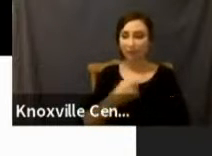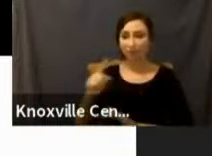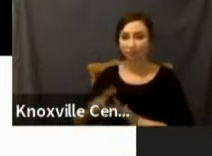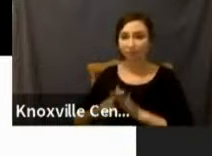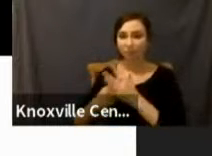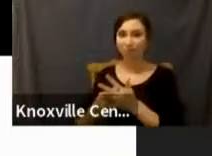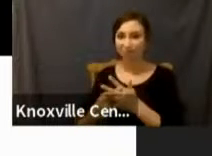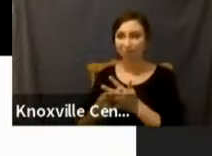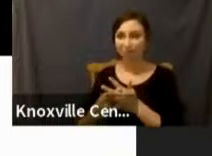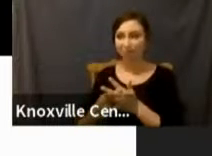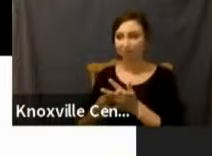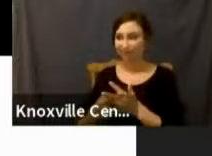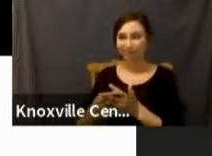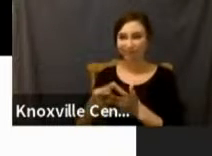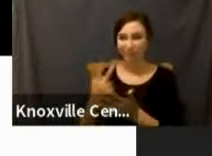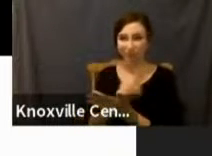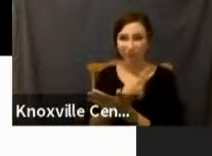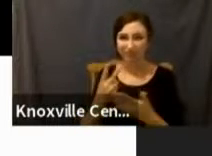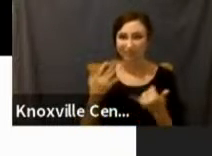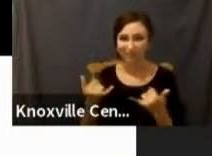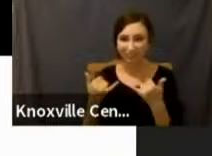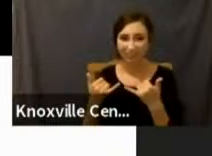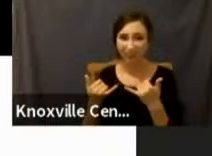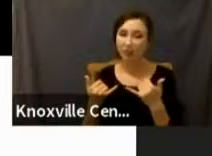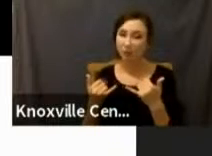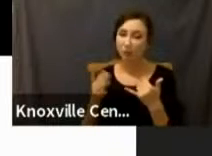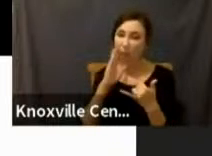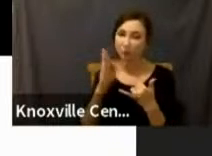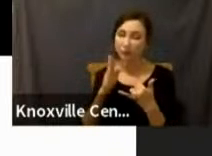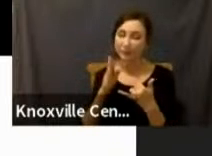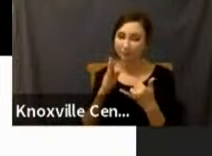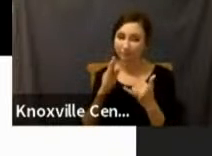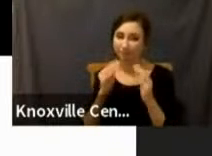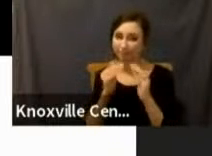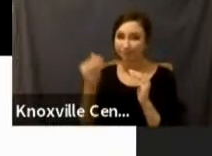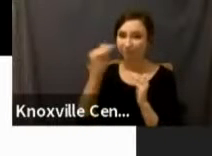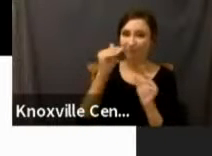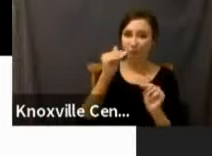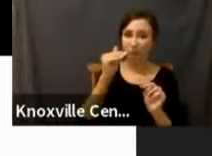at pace to exceed November. I